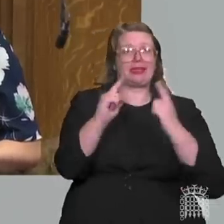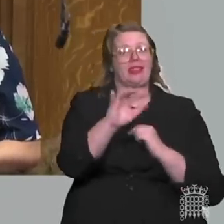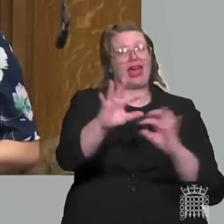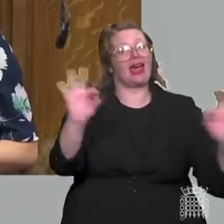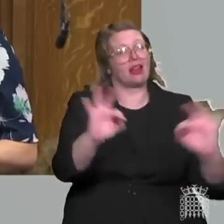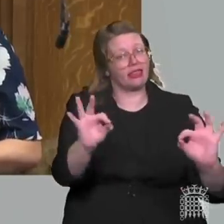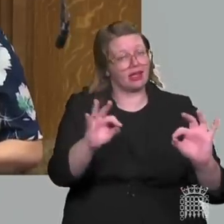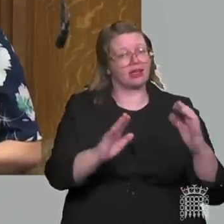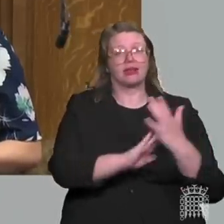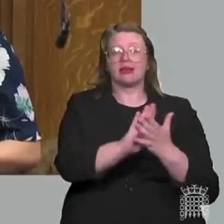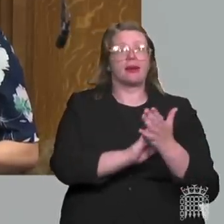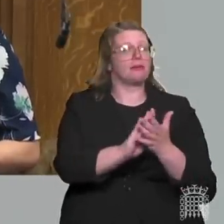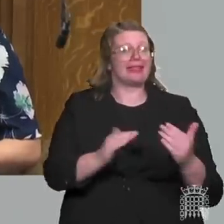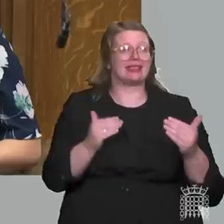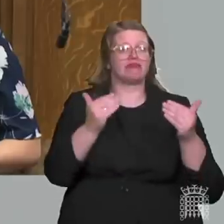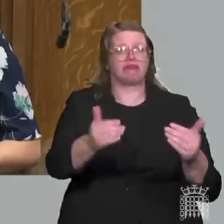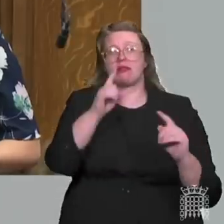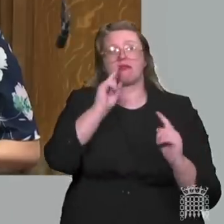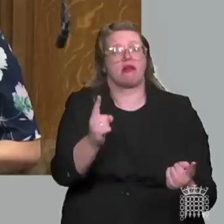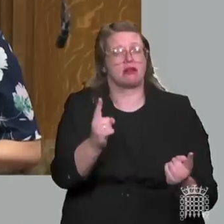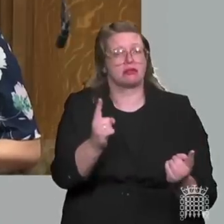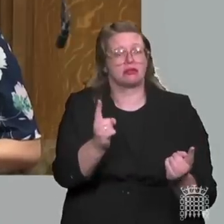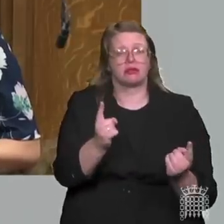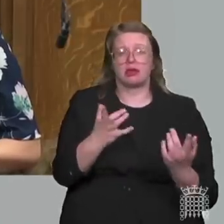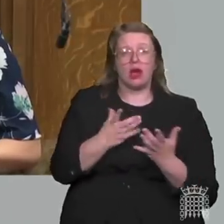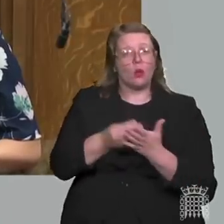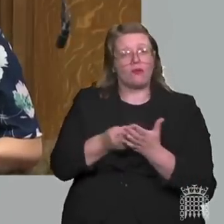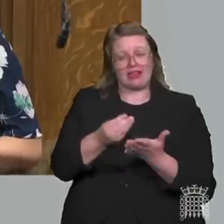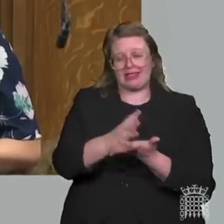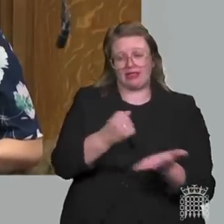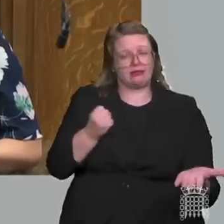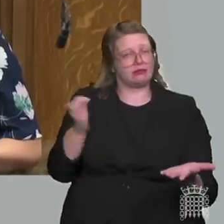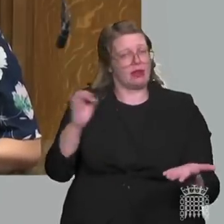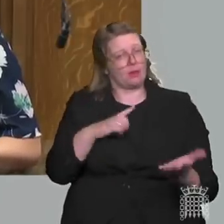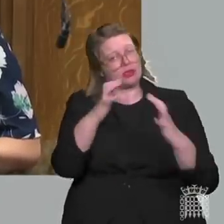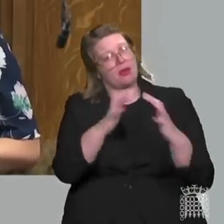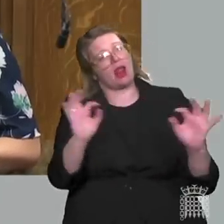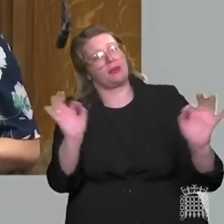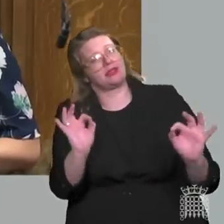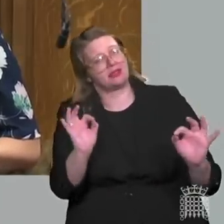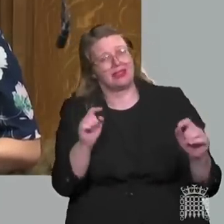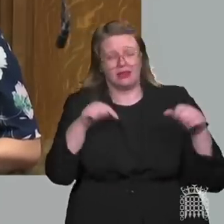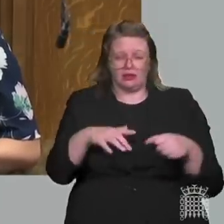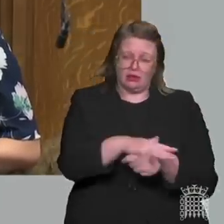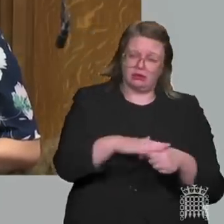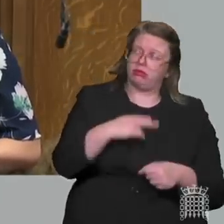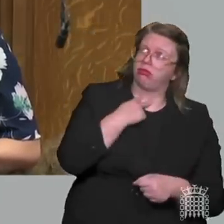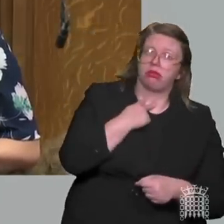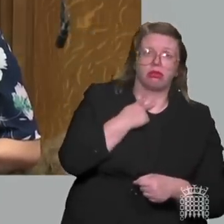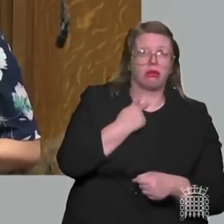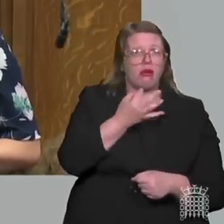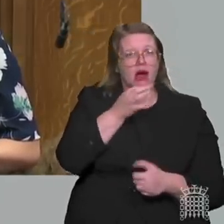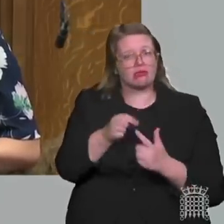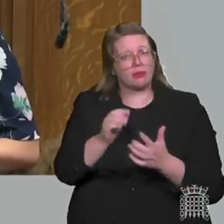their core funding is being taken away. In the demoralising absence of a government, will the Prime Minister work with me and others to ensure